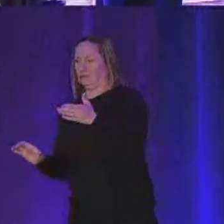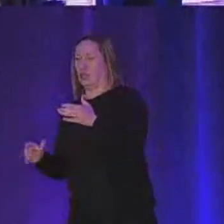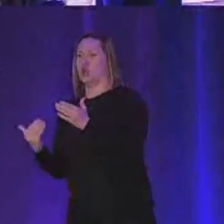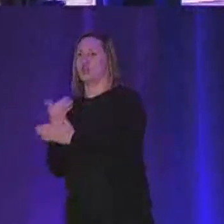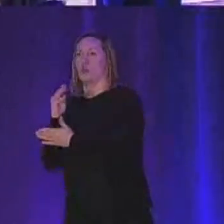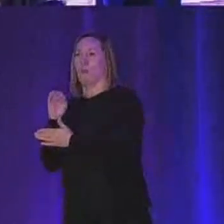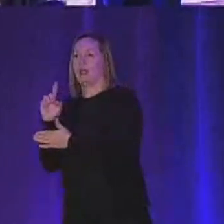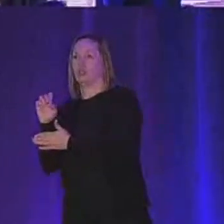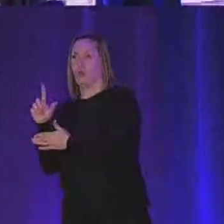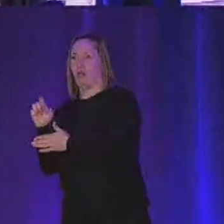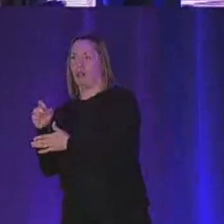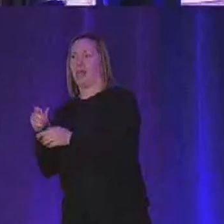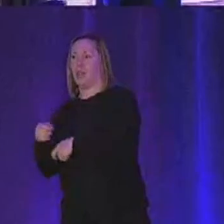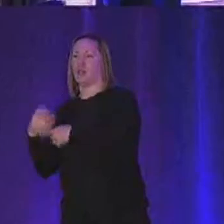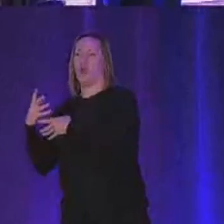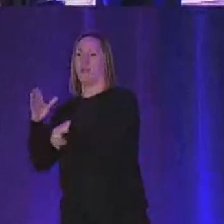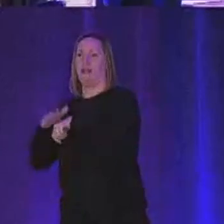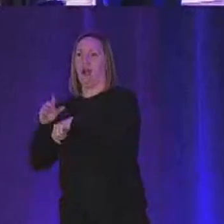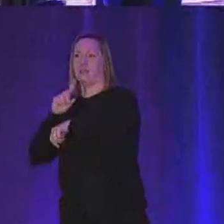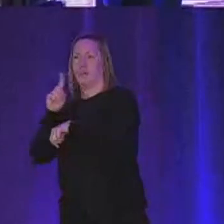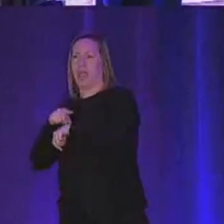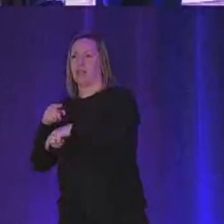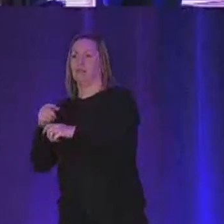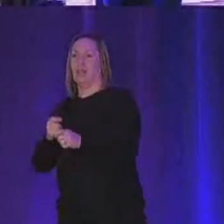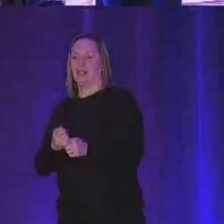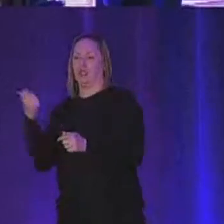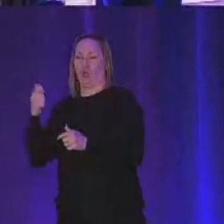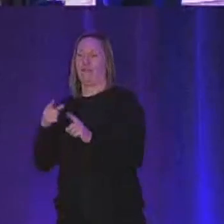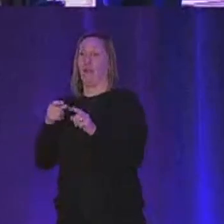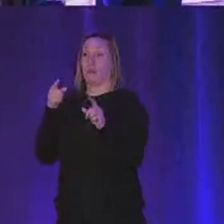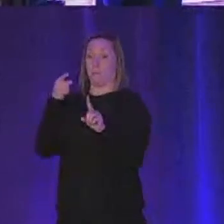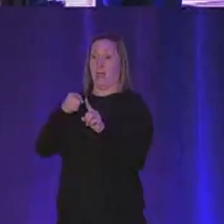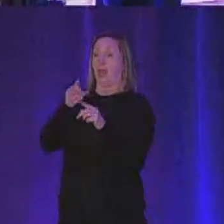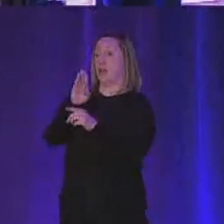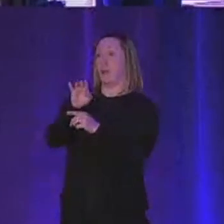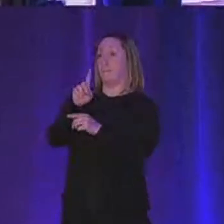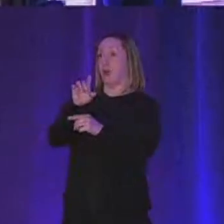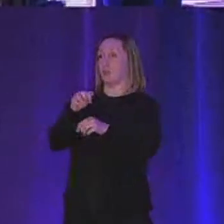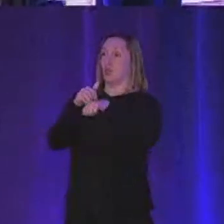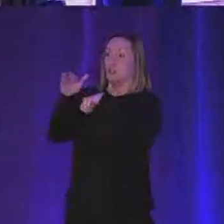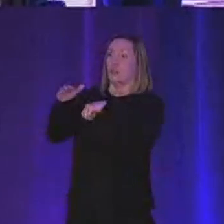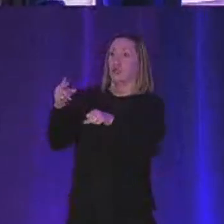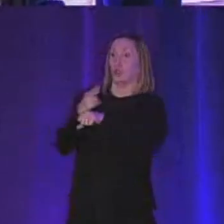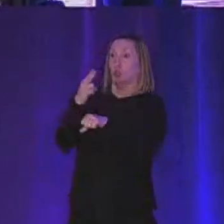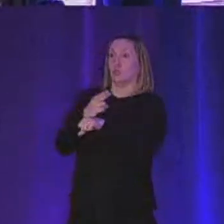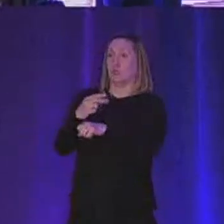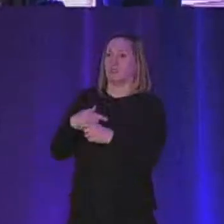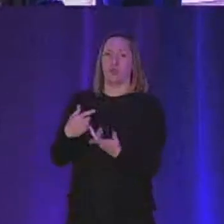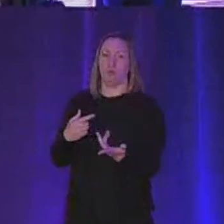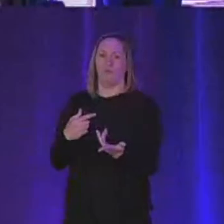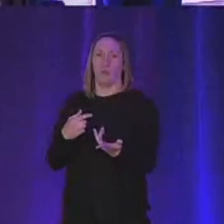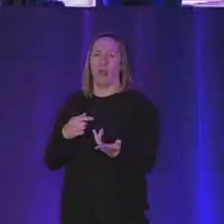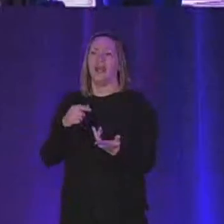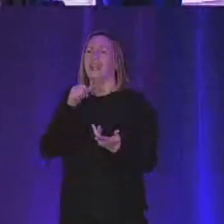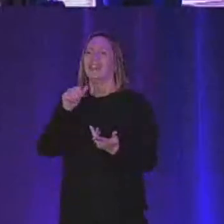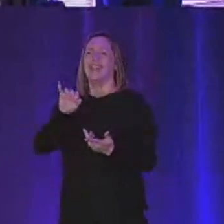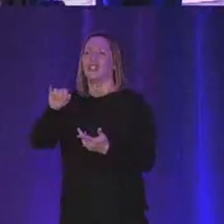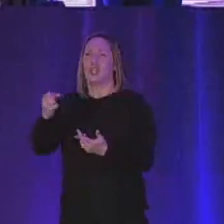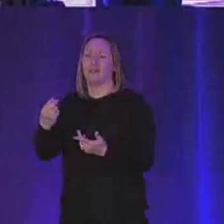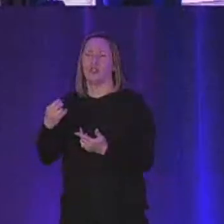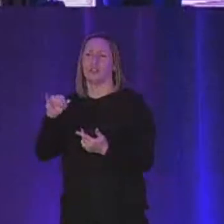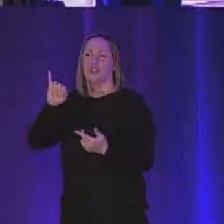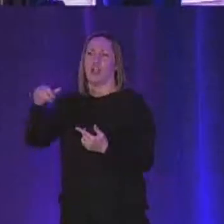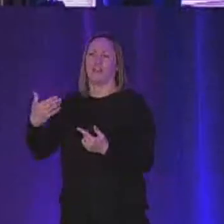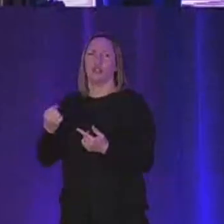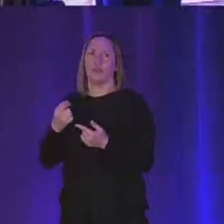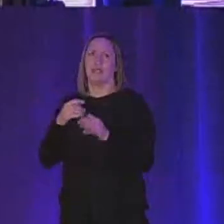then load it on demand. Exclude it from the main bundle you ship to your users. As a result, Quick ships absolutely no JavaScript, except maybe like 1 kilobyte